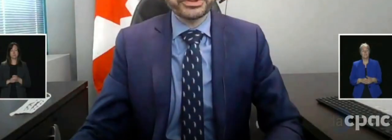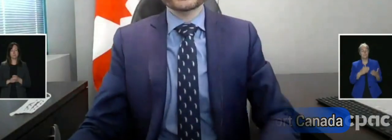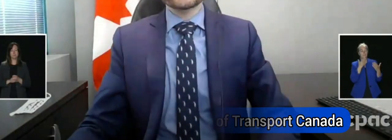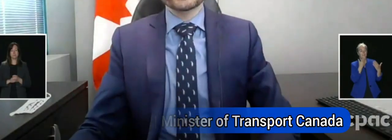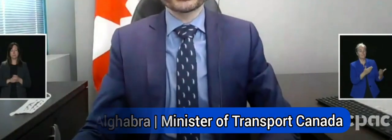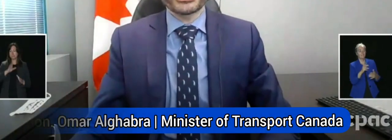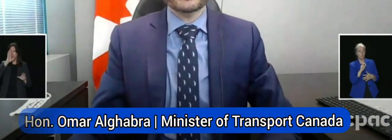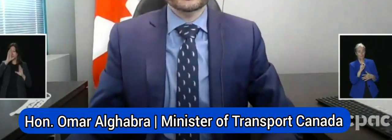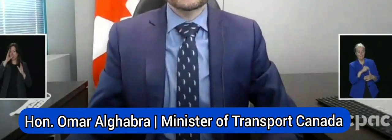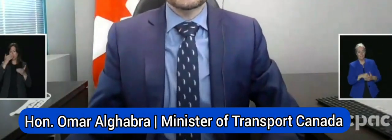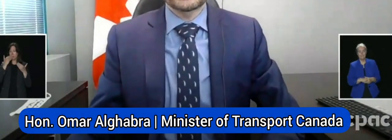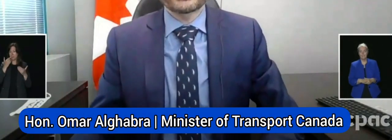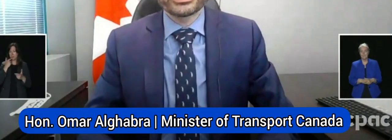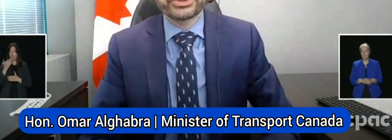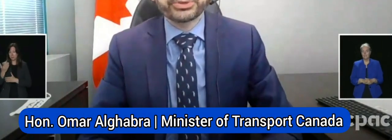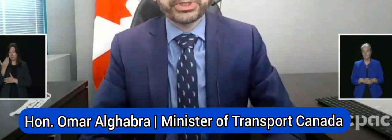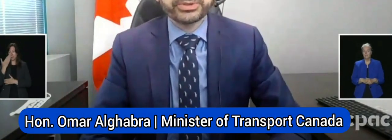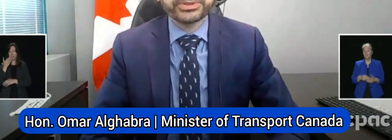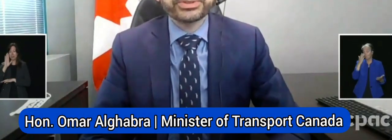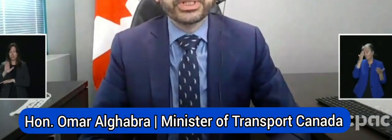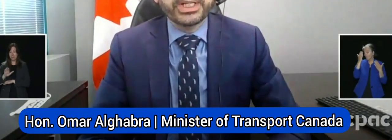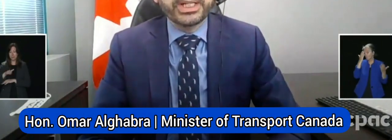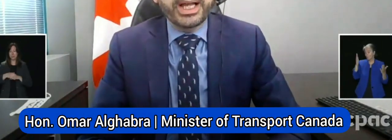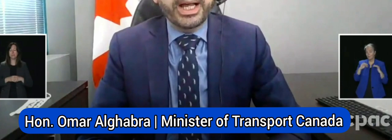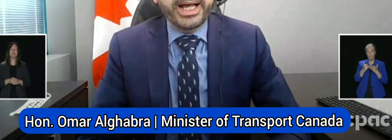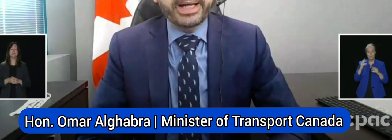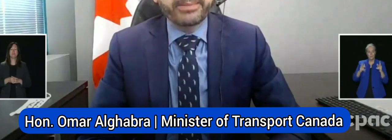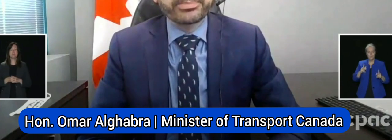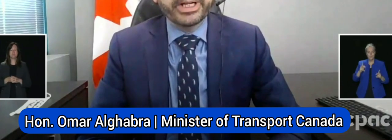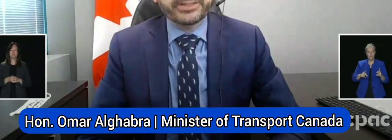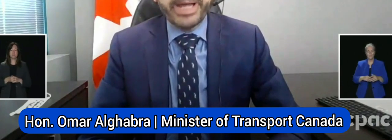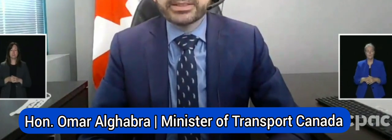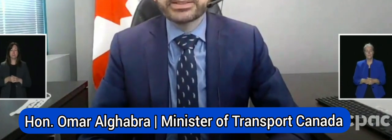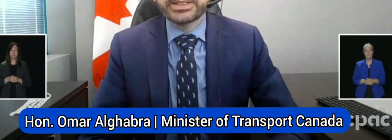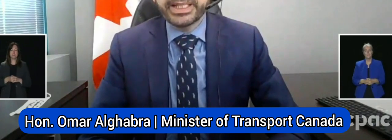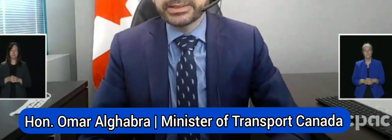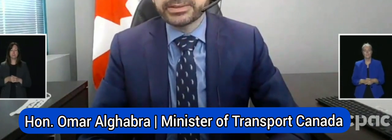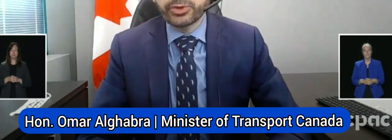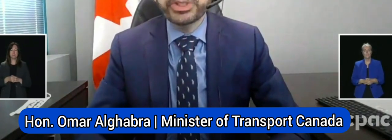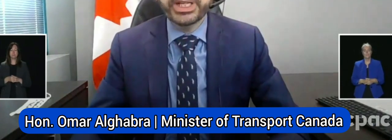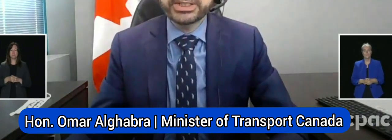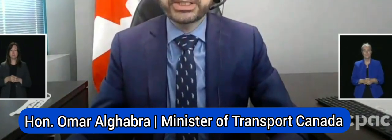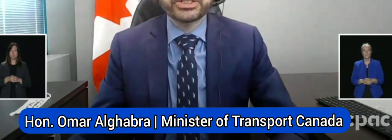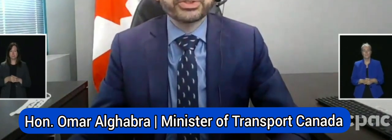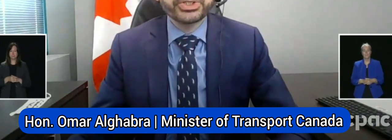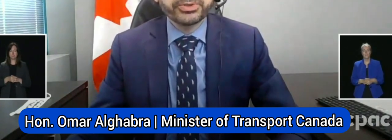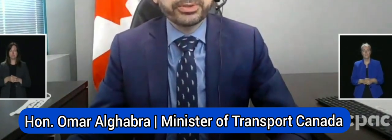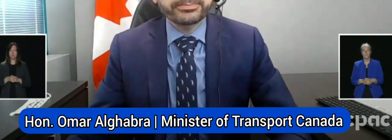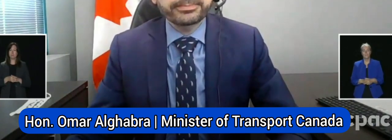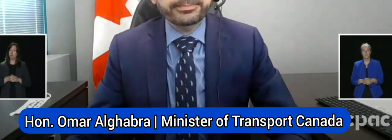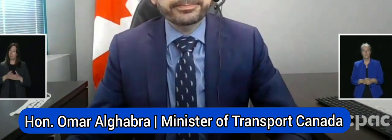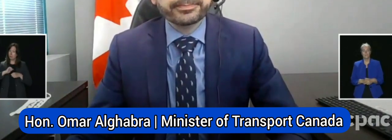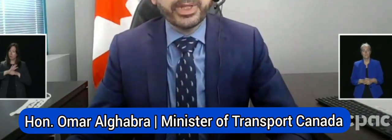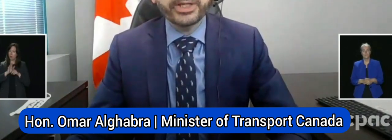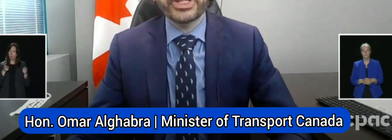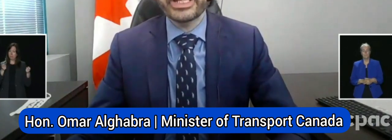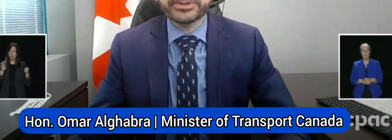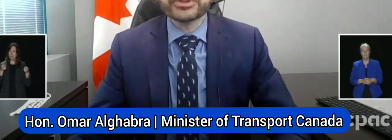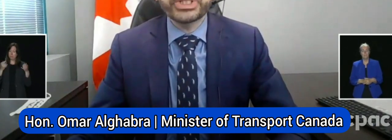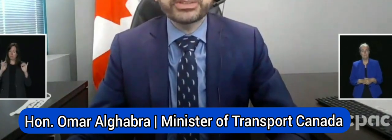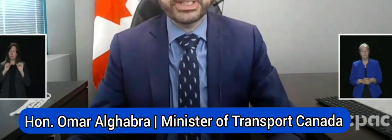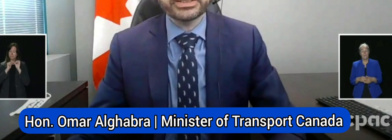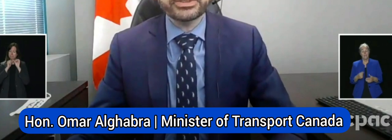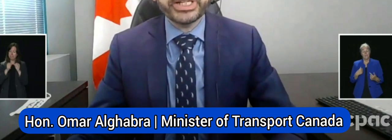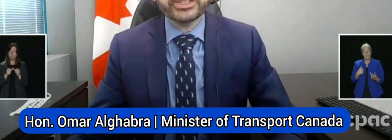Hello, everyone. Good morning, good afternoon. Bonjour à tous. Our battle against COVID-19 continues.